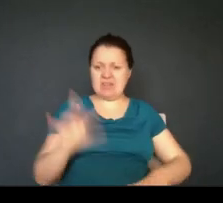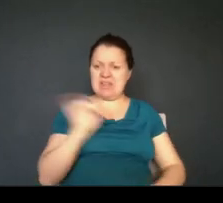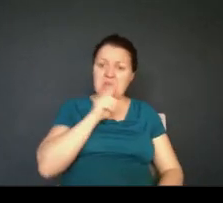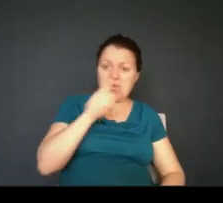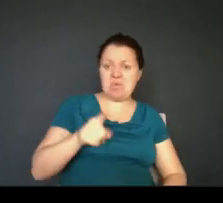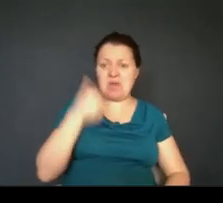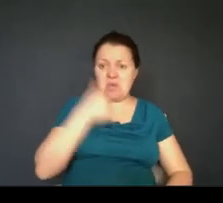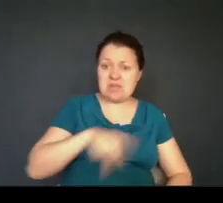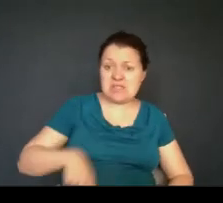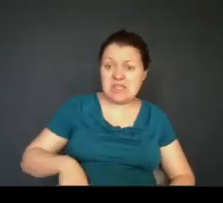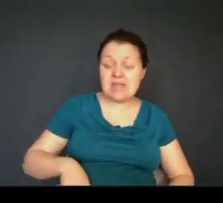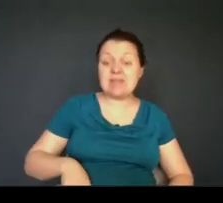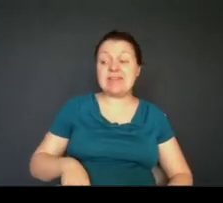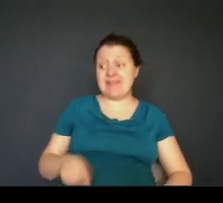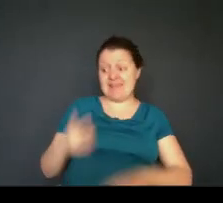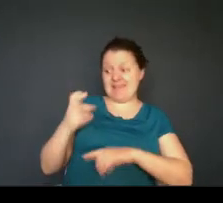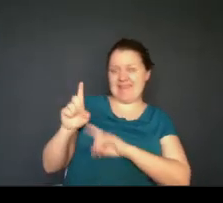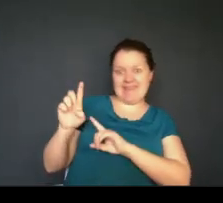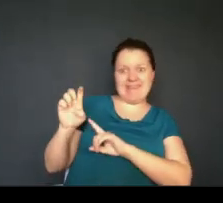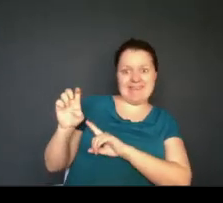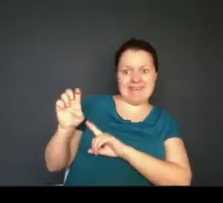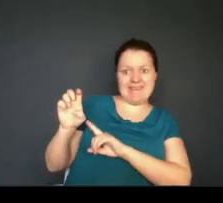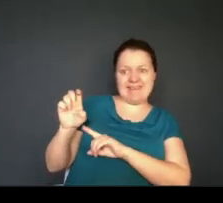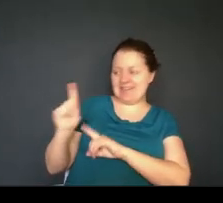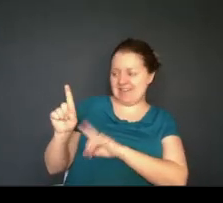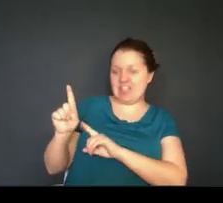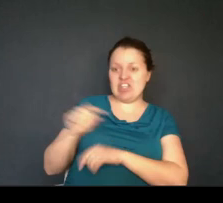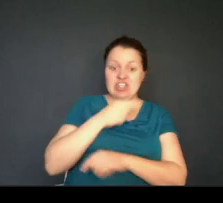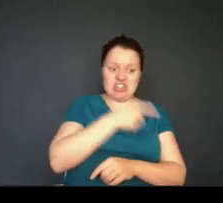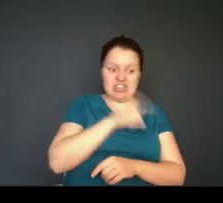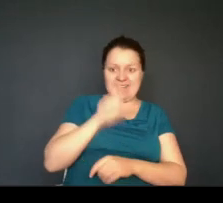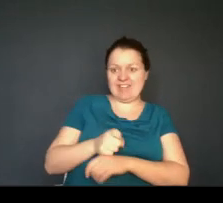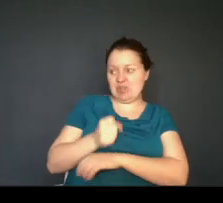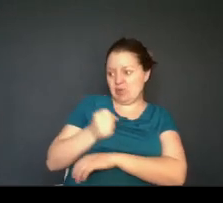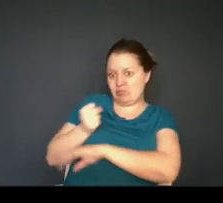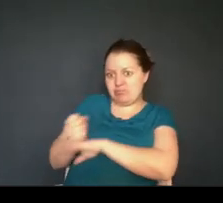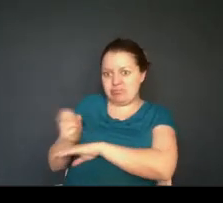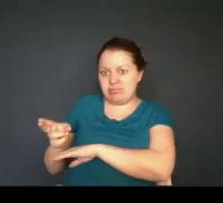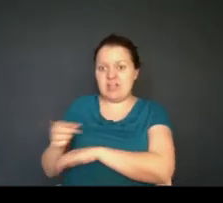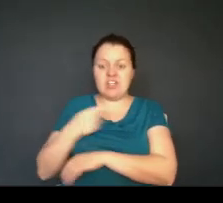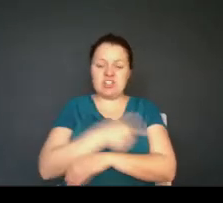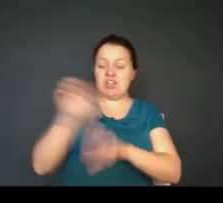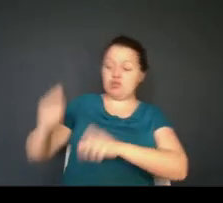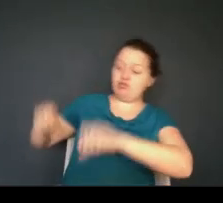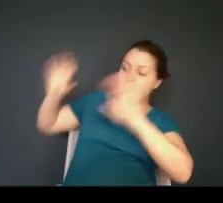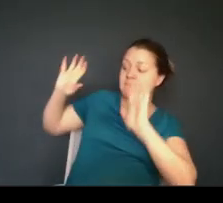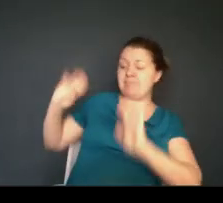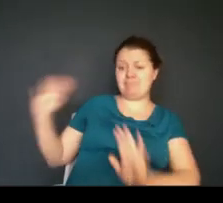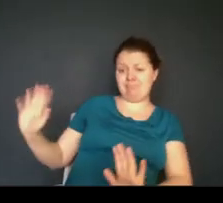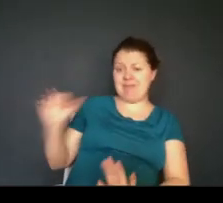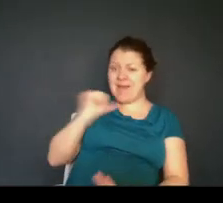and she does that by the end of the book. She drops Prince Ronald and says, "I don't need you. I'm good all by